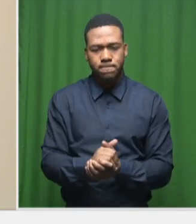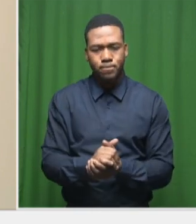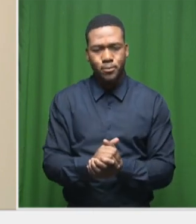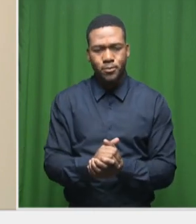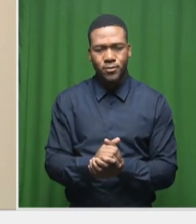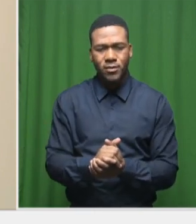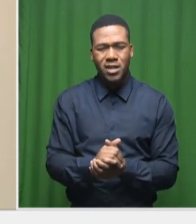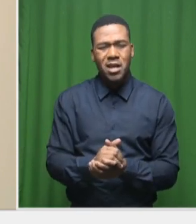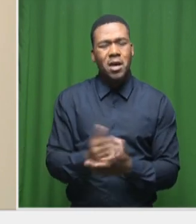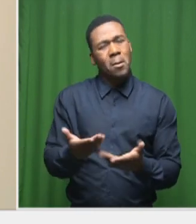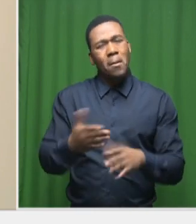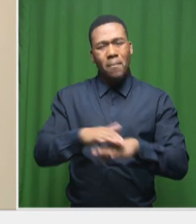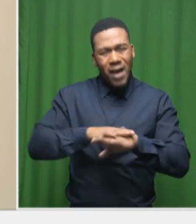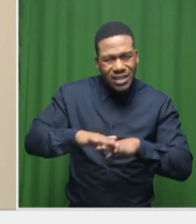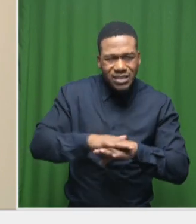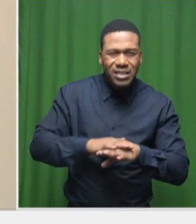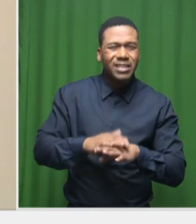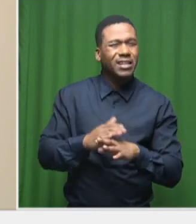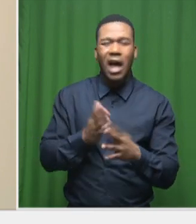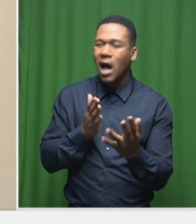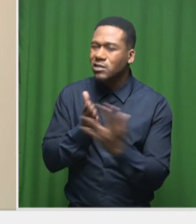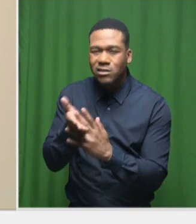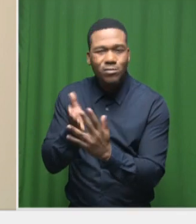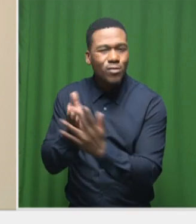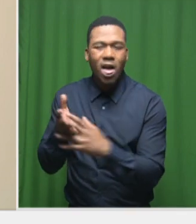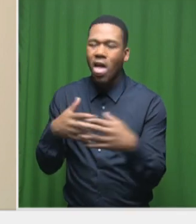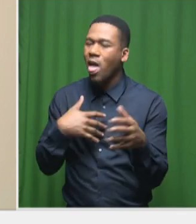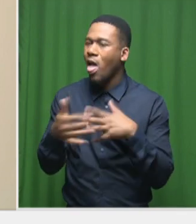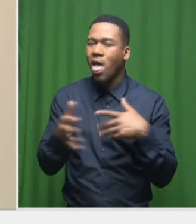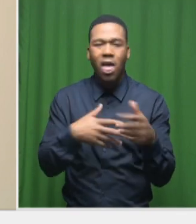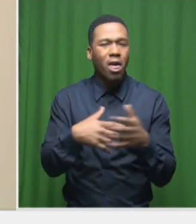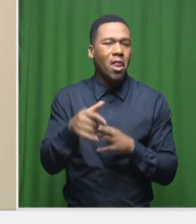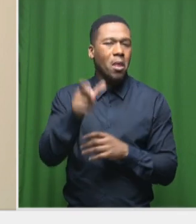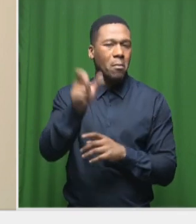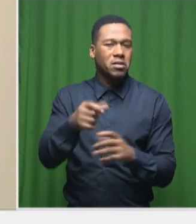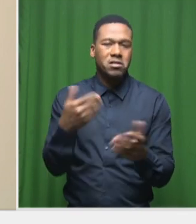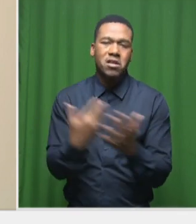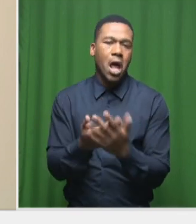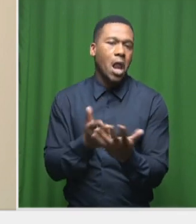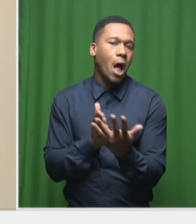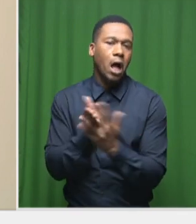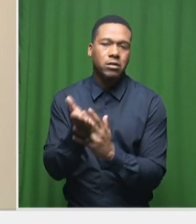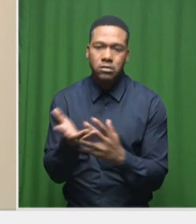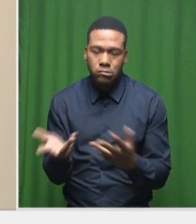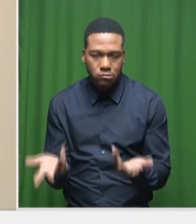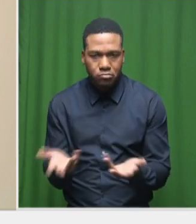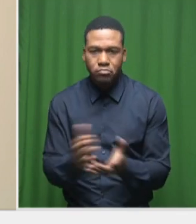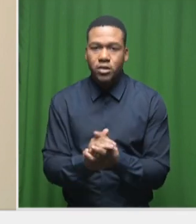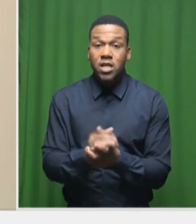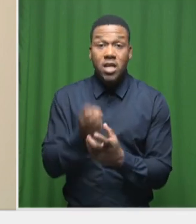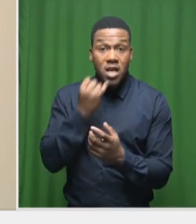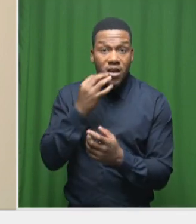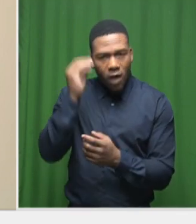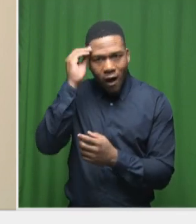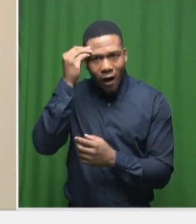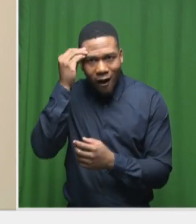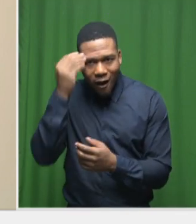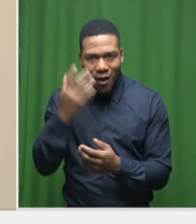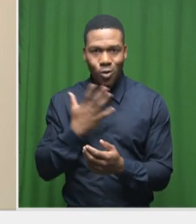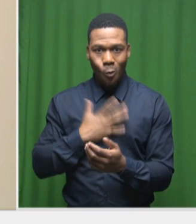basically accessible to anyone. You know, it's accessible to anyone that is interested in learning in the